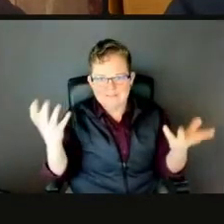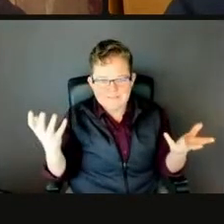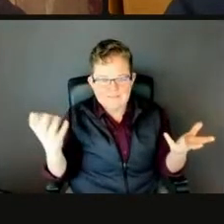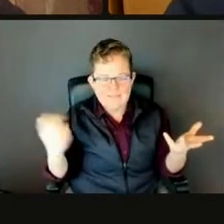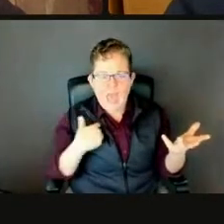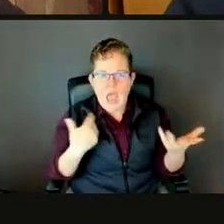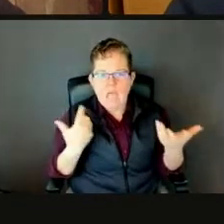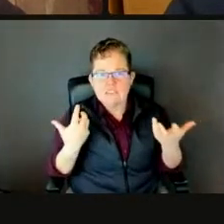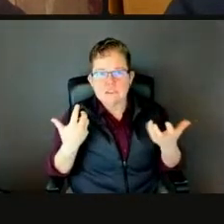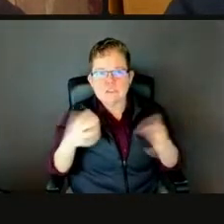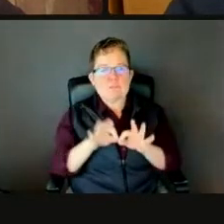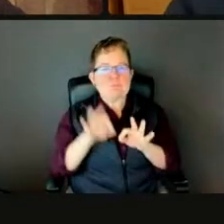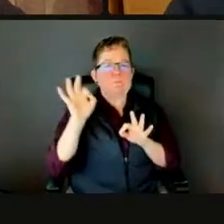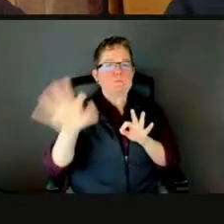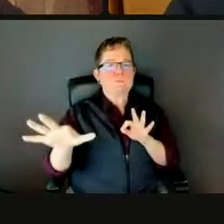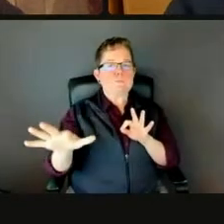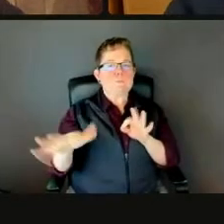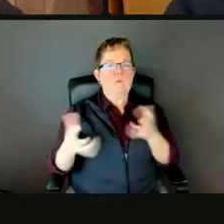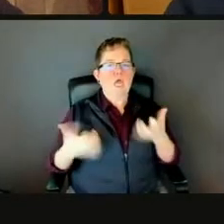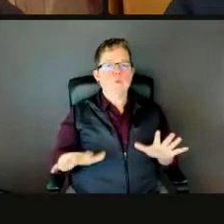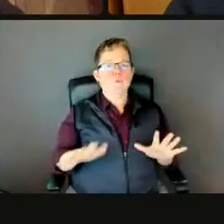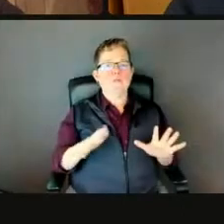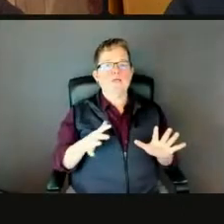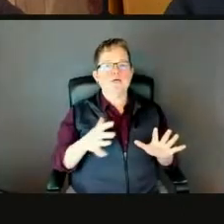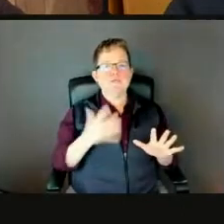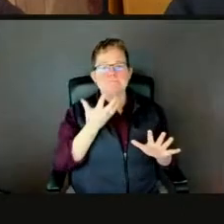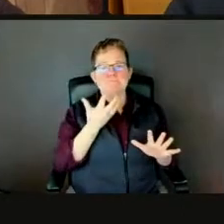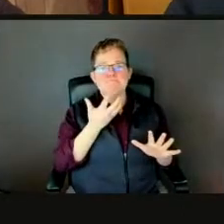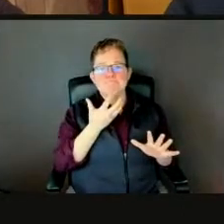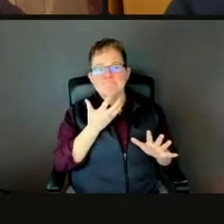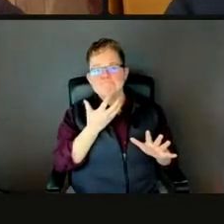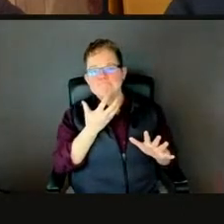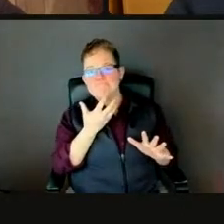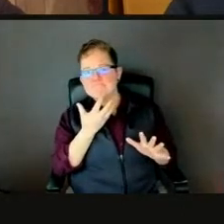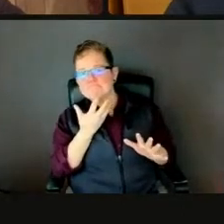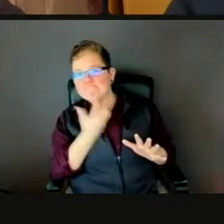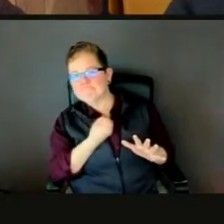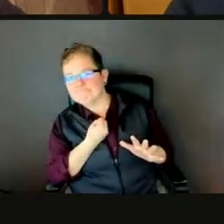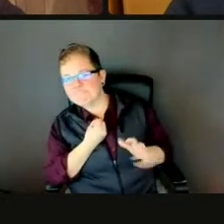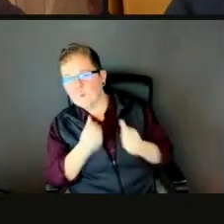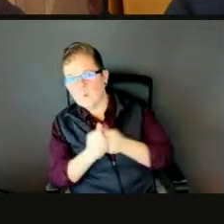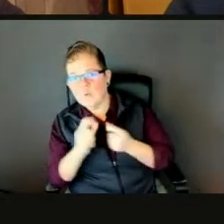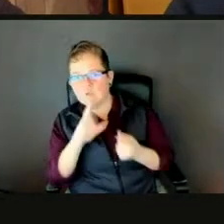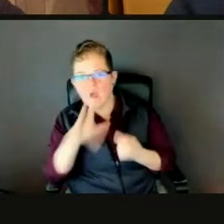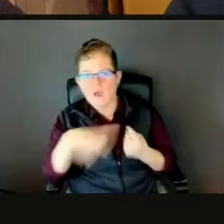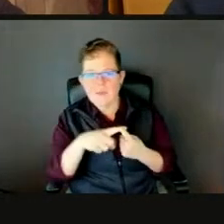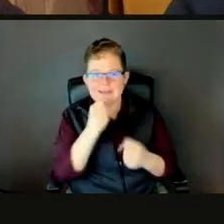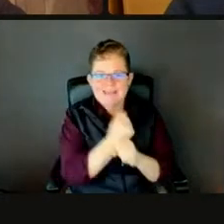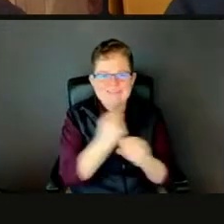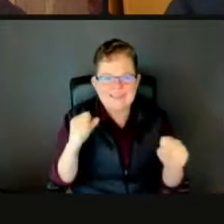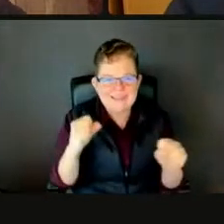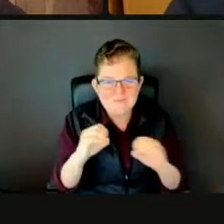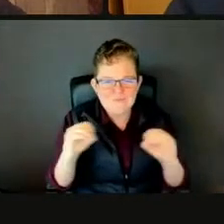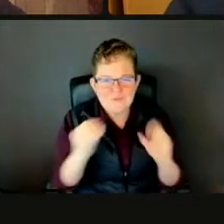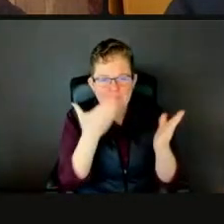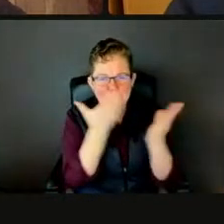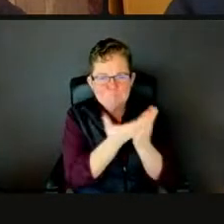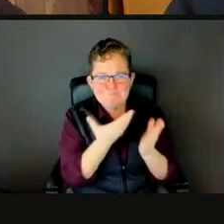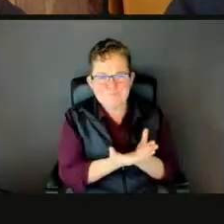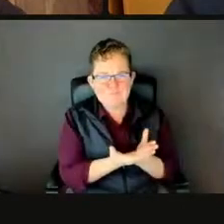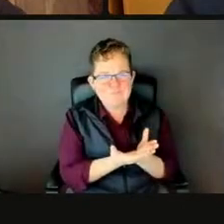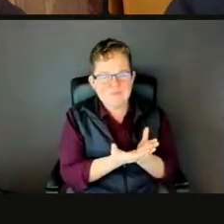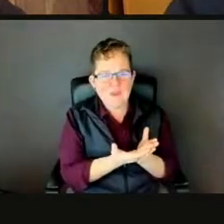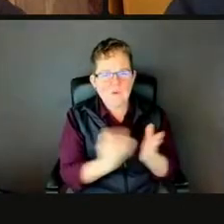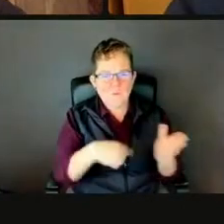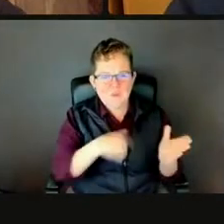want to let it go unsaid or unchallenged when we kind of talk about, oh, it's unsafe. We don't have any information showing that. We